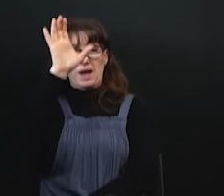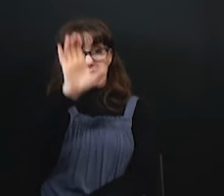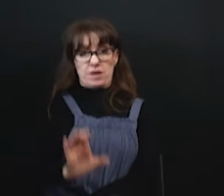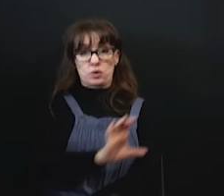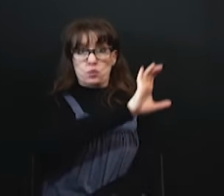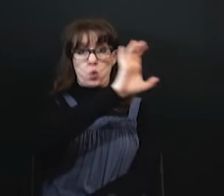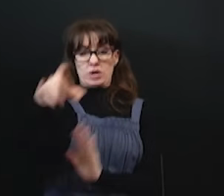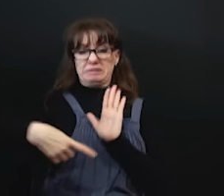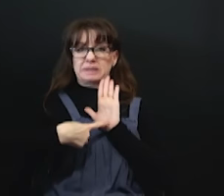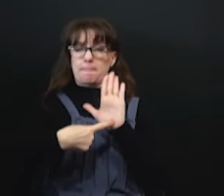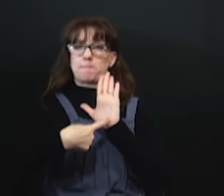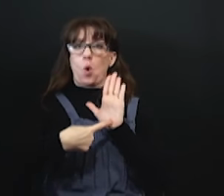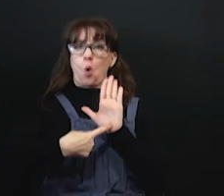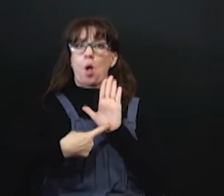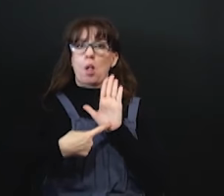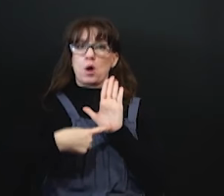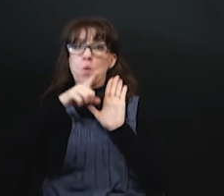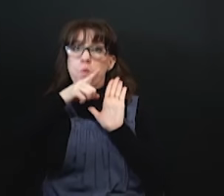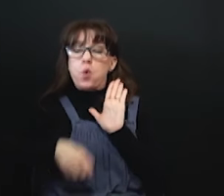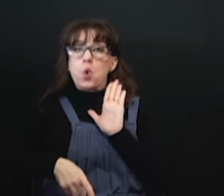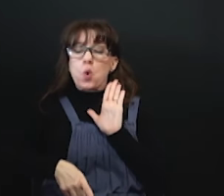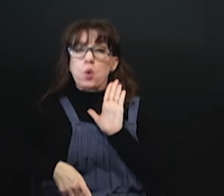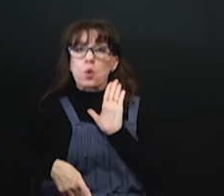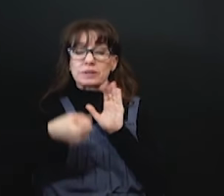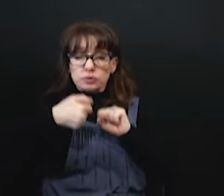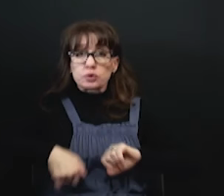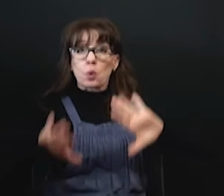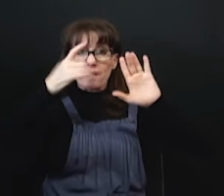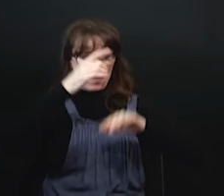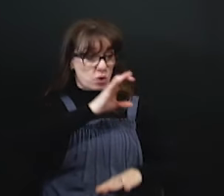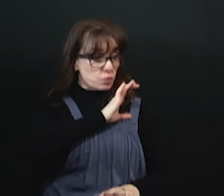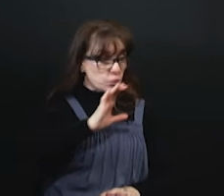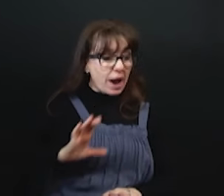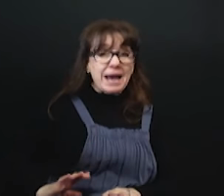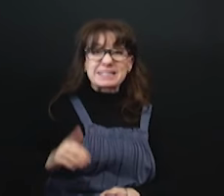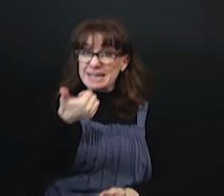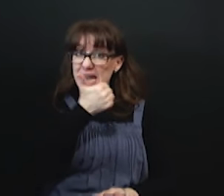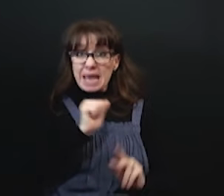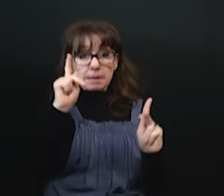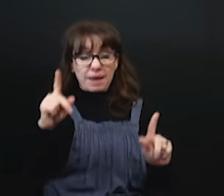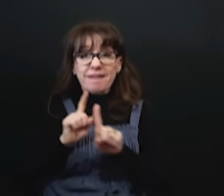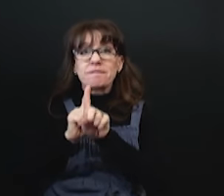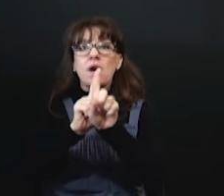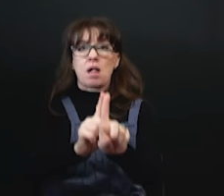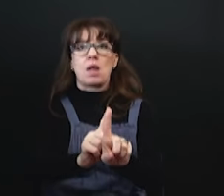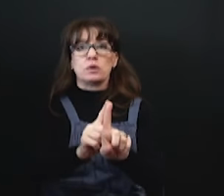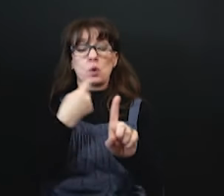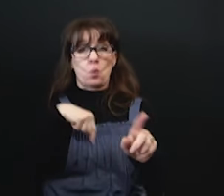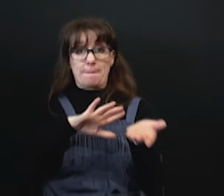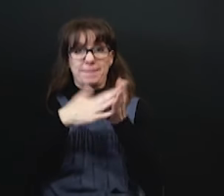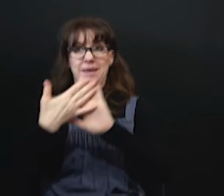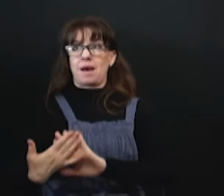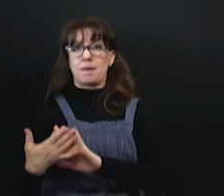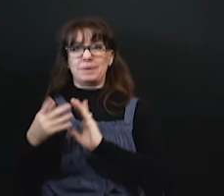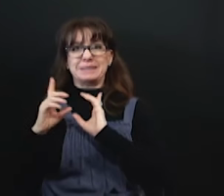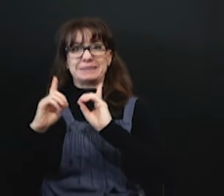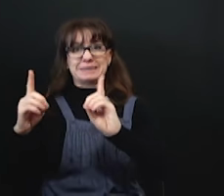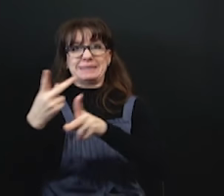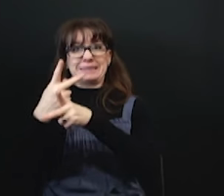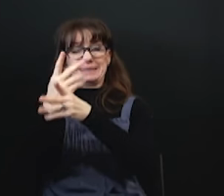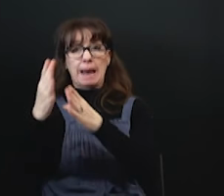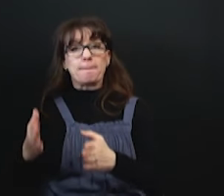ultimate symbol of surrender. It was for Christ, and it is for any who would follow him, for any of us who would become his disciples. So